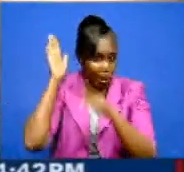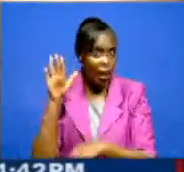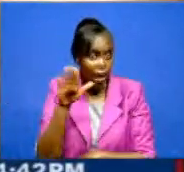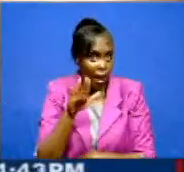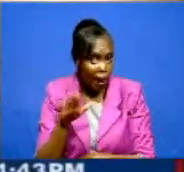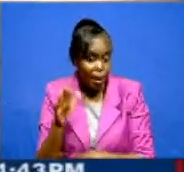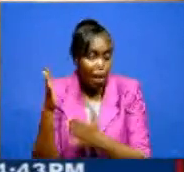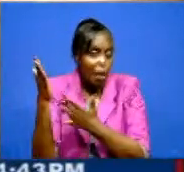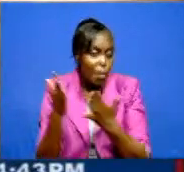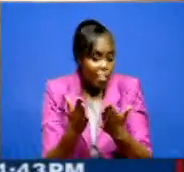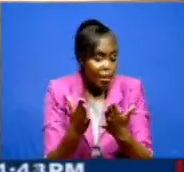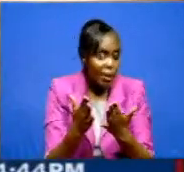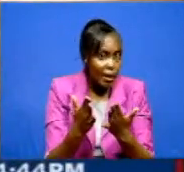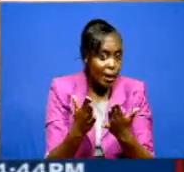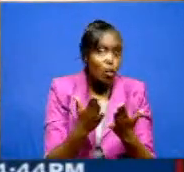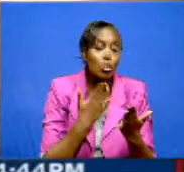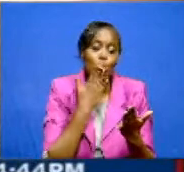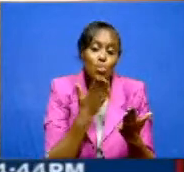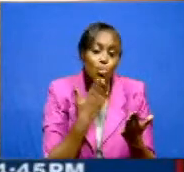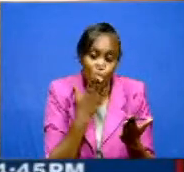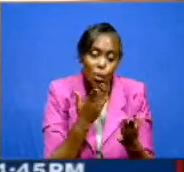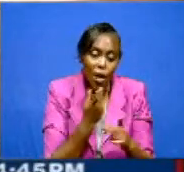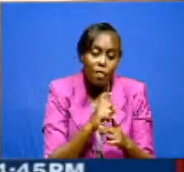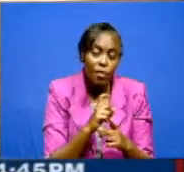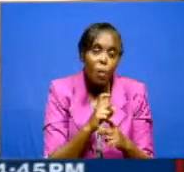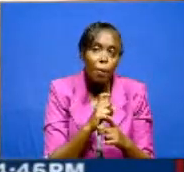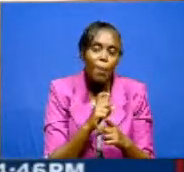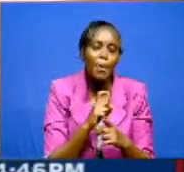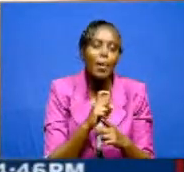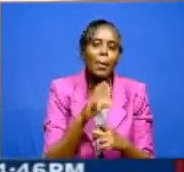and you bring in a packet of sugar from Brazil,